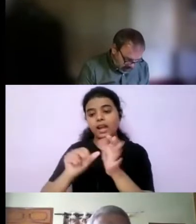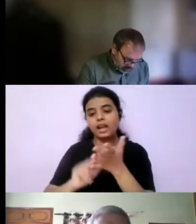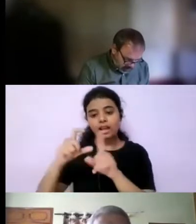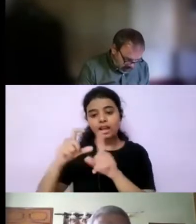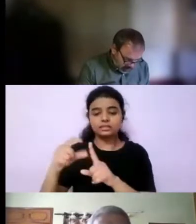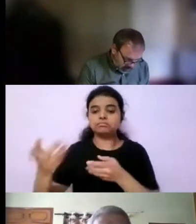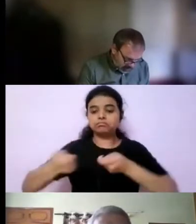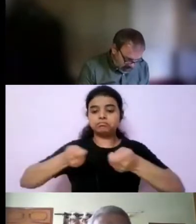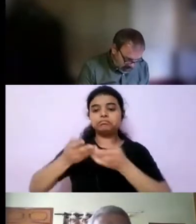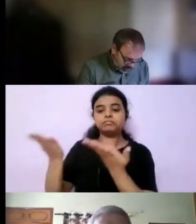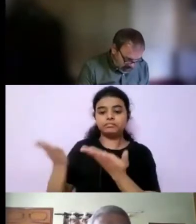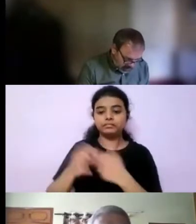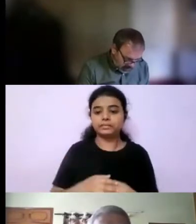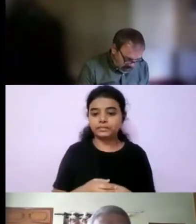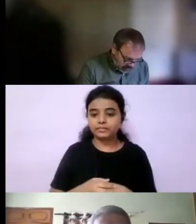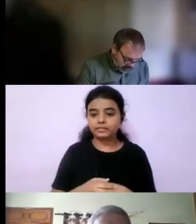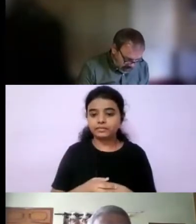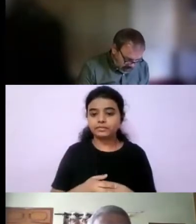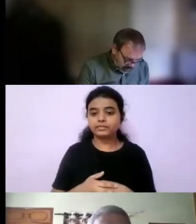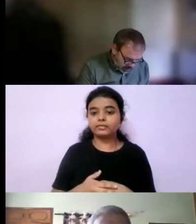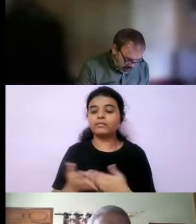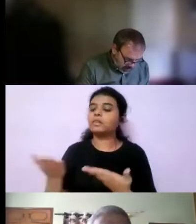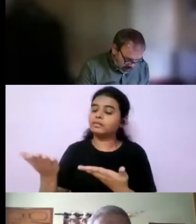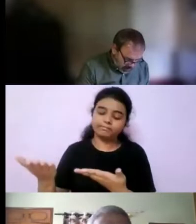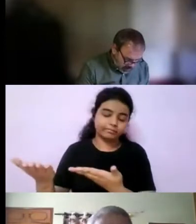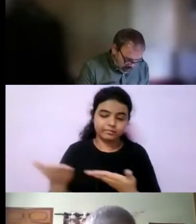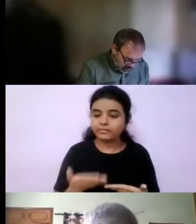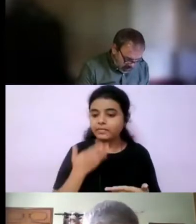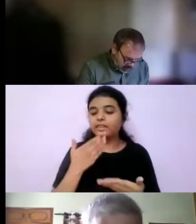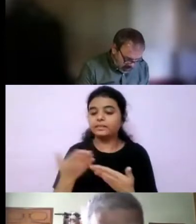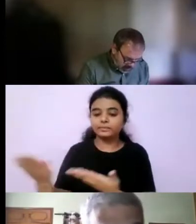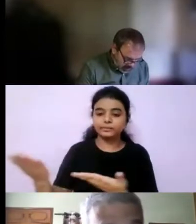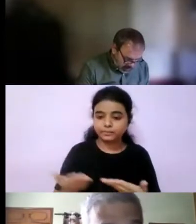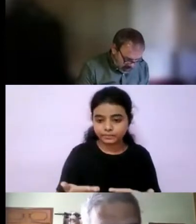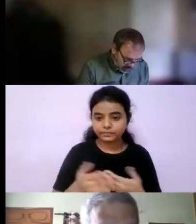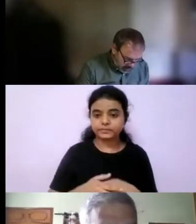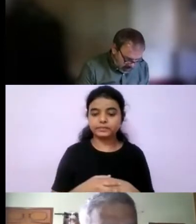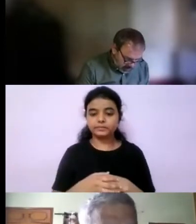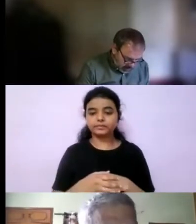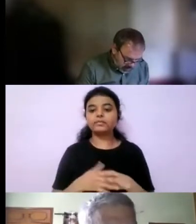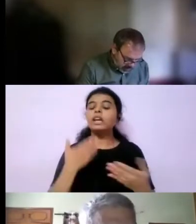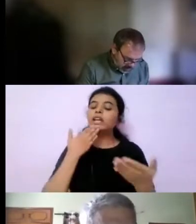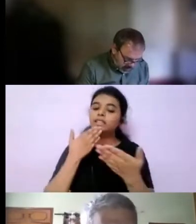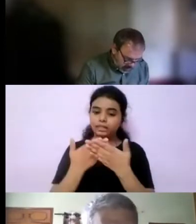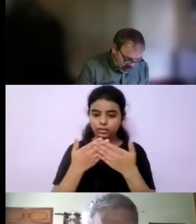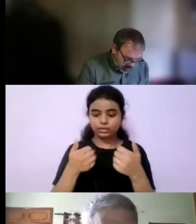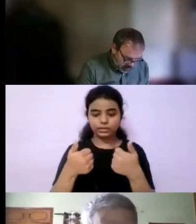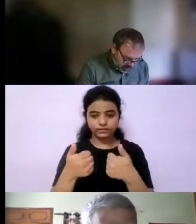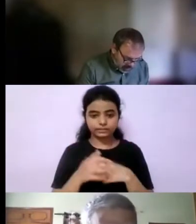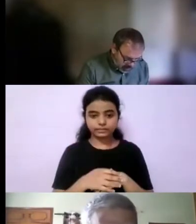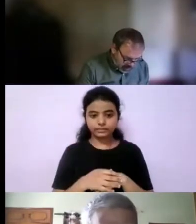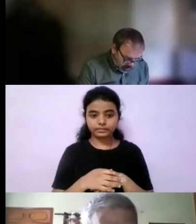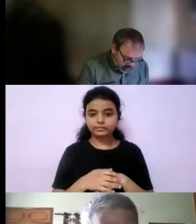Shilpa, the platform is entirely yours. Welcome. Thank you, Someshwar, for